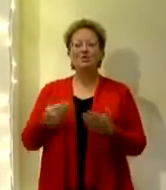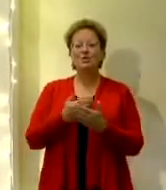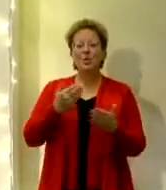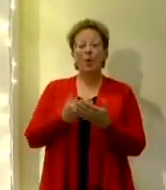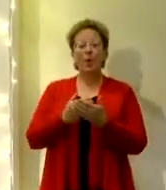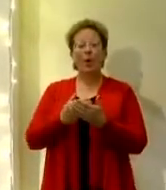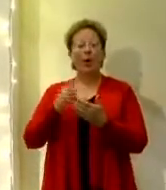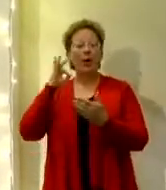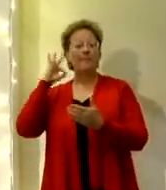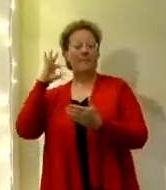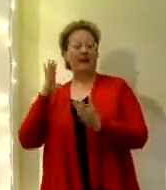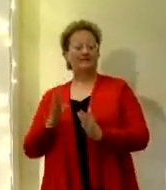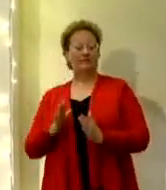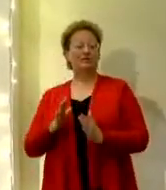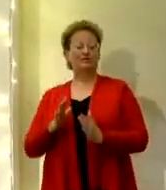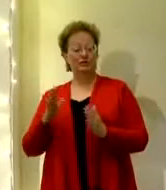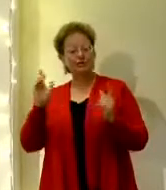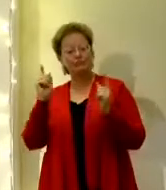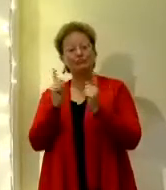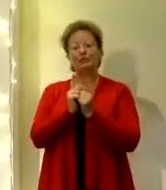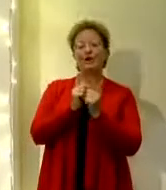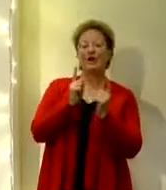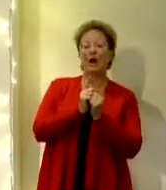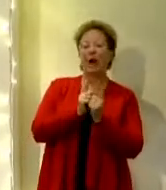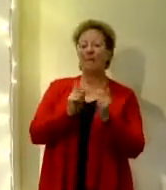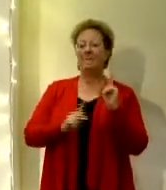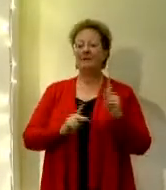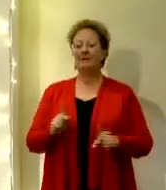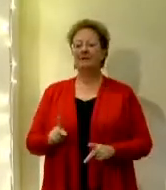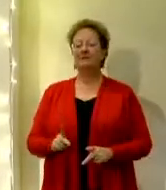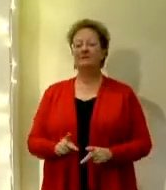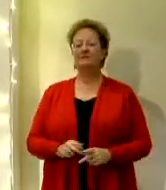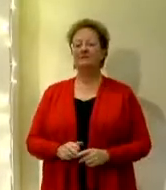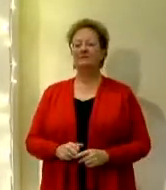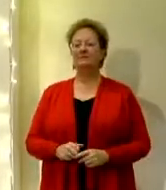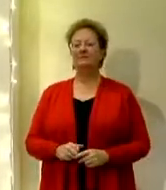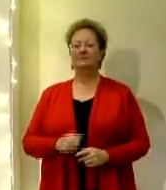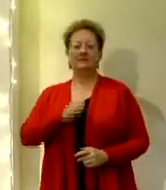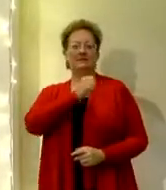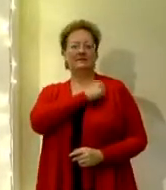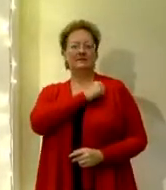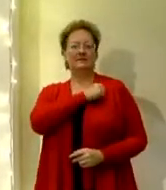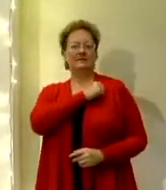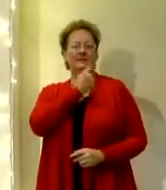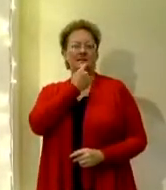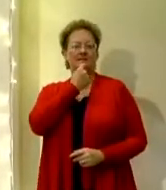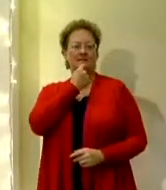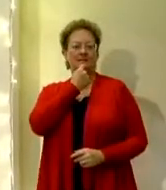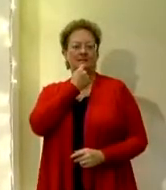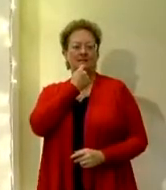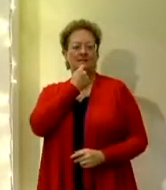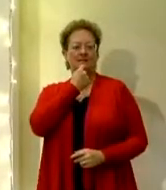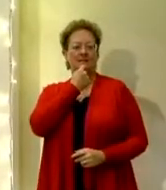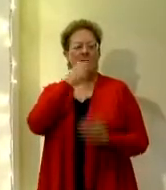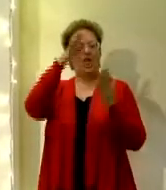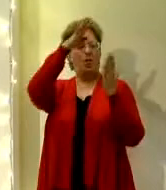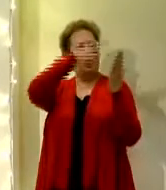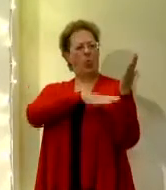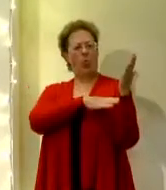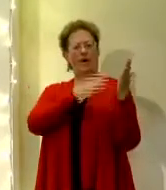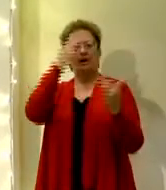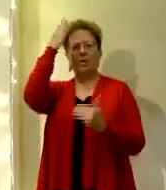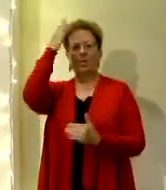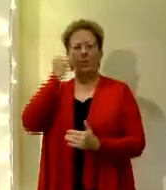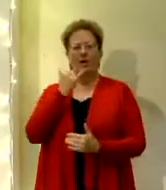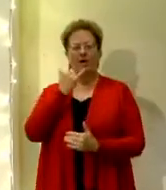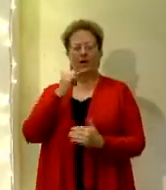pastor. We're just taking him around to meet people." And she began to give a litany of reasons why